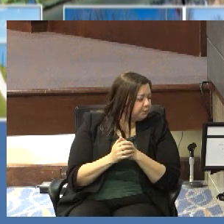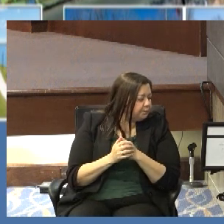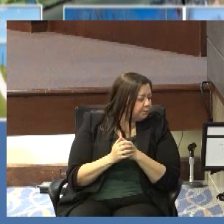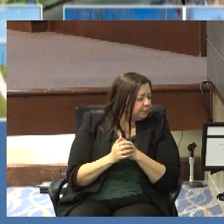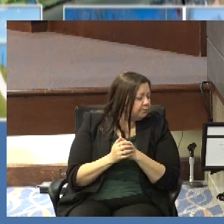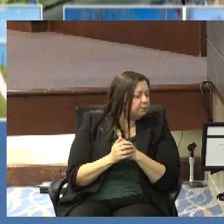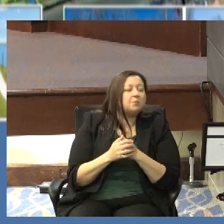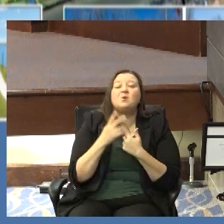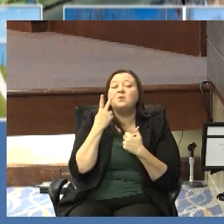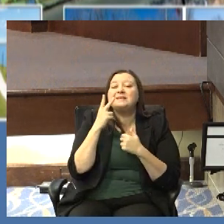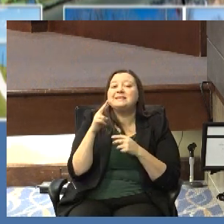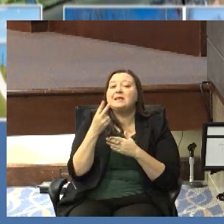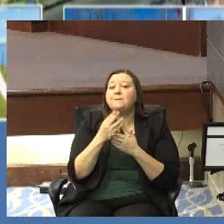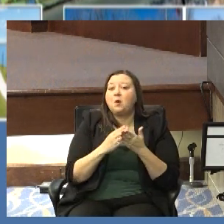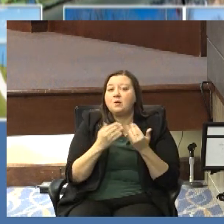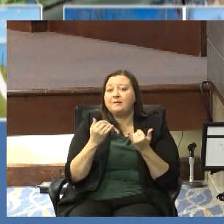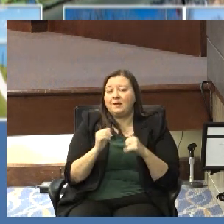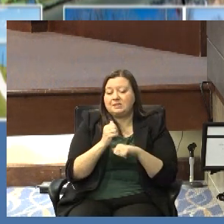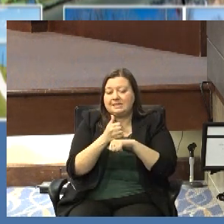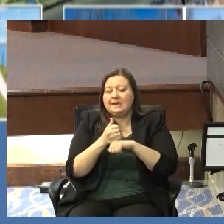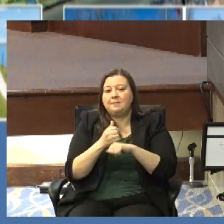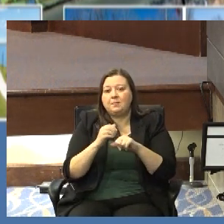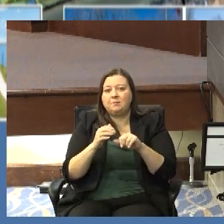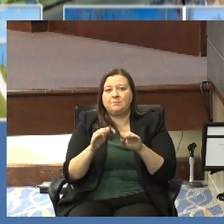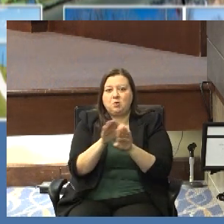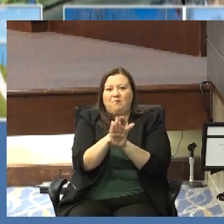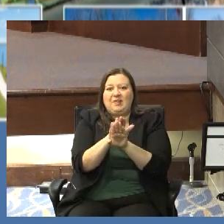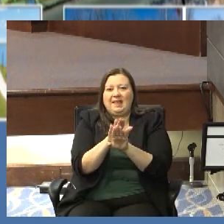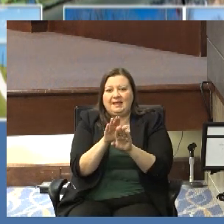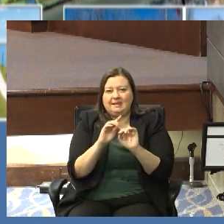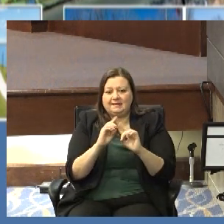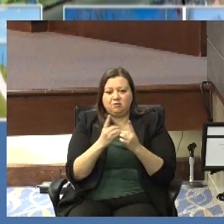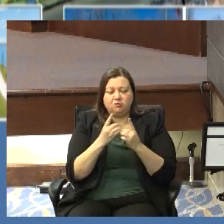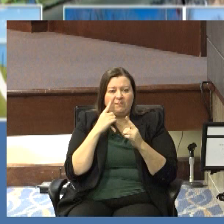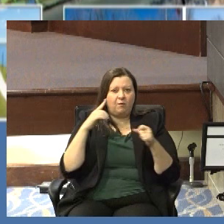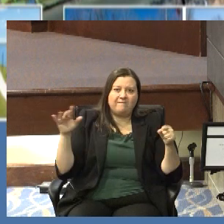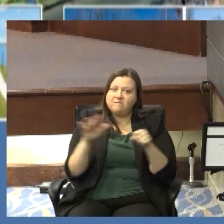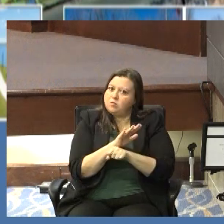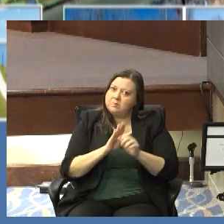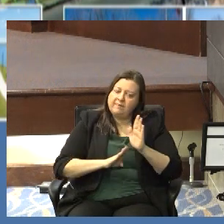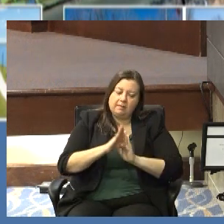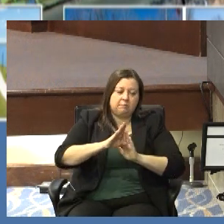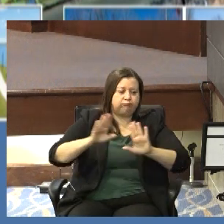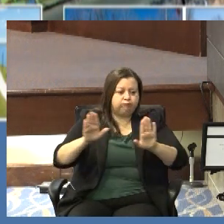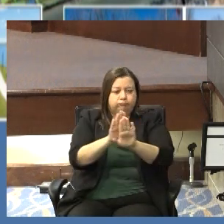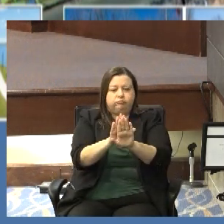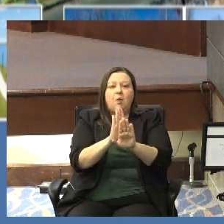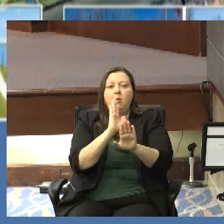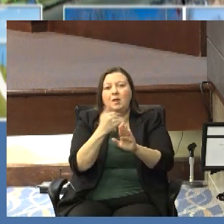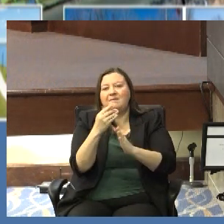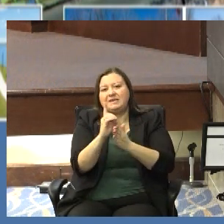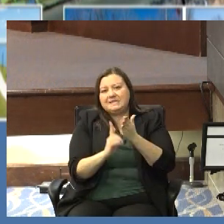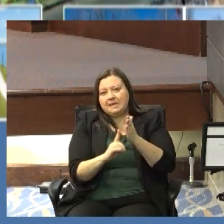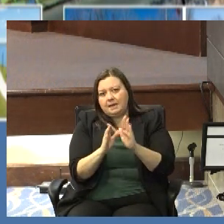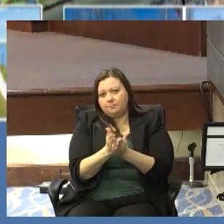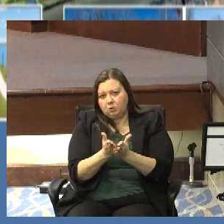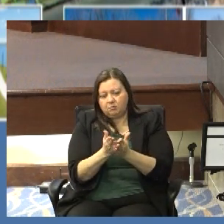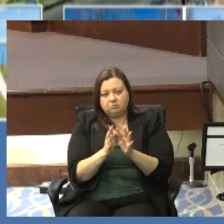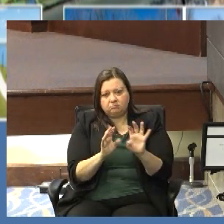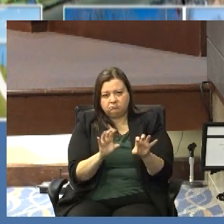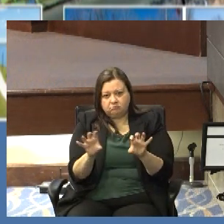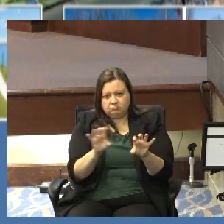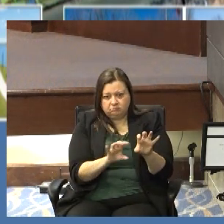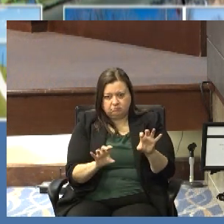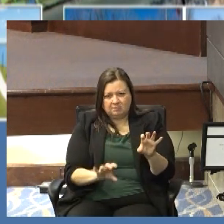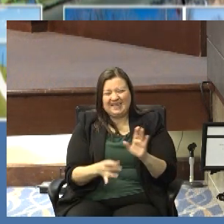And then the second part of that is creating an overlay district for the full development that would have a design book that